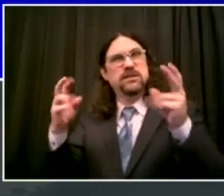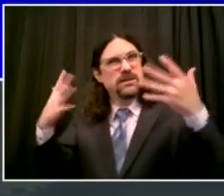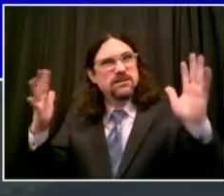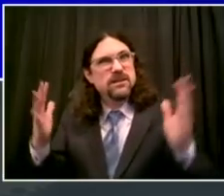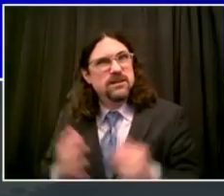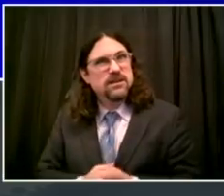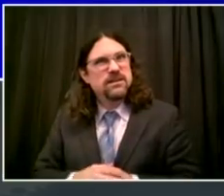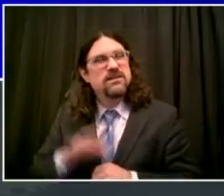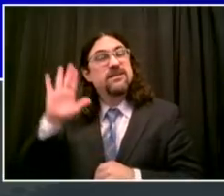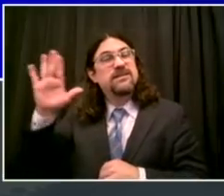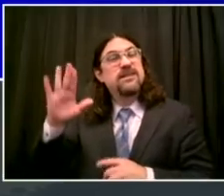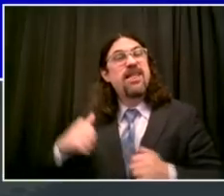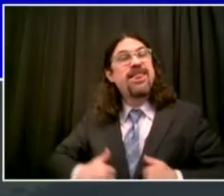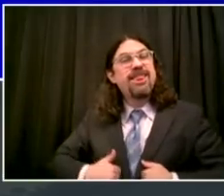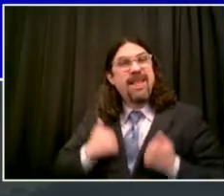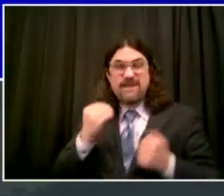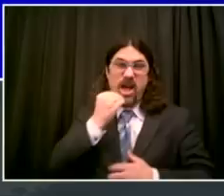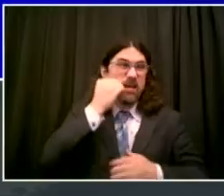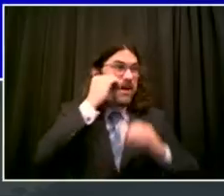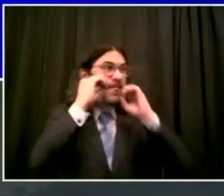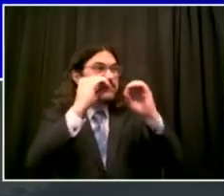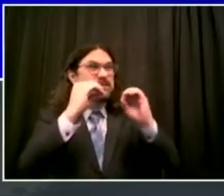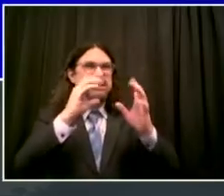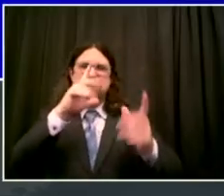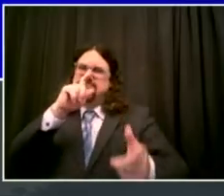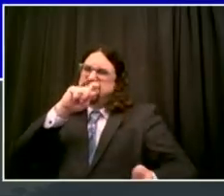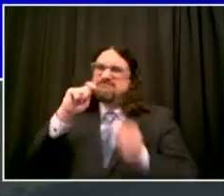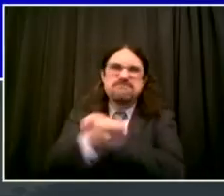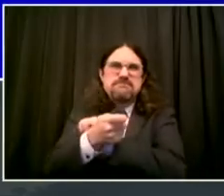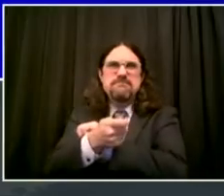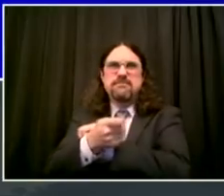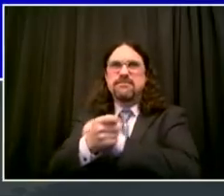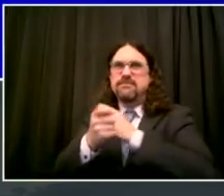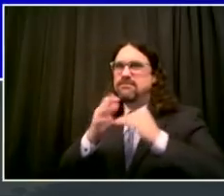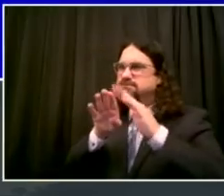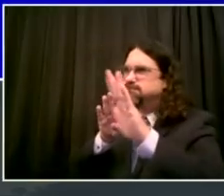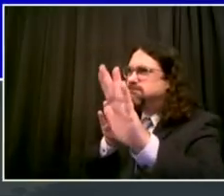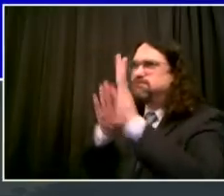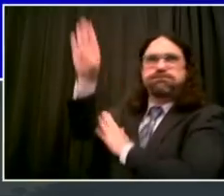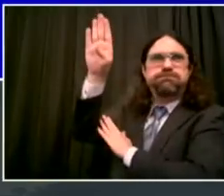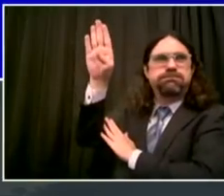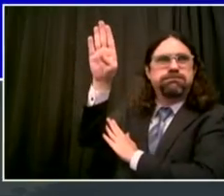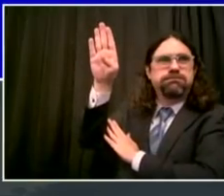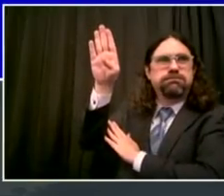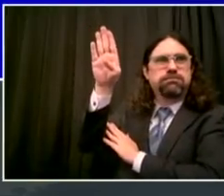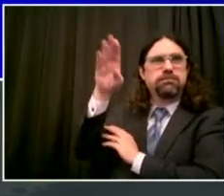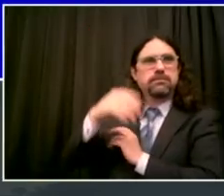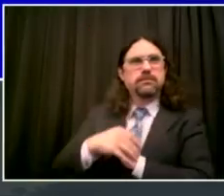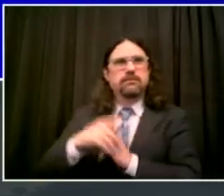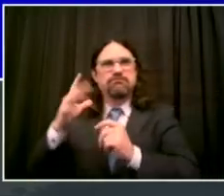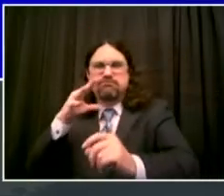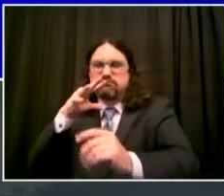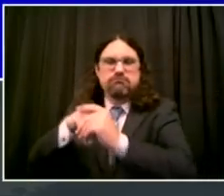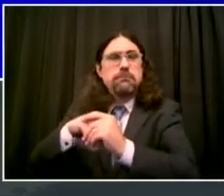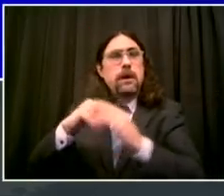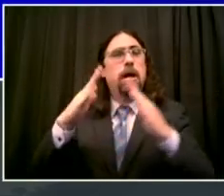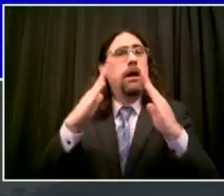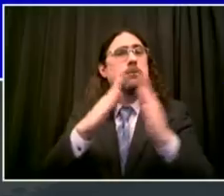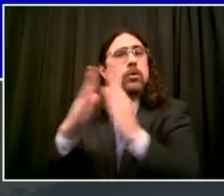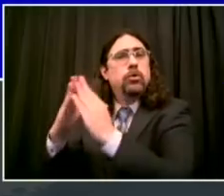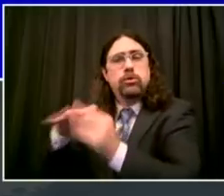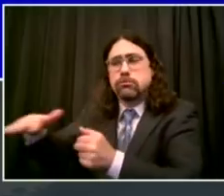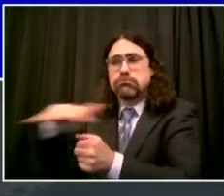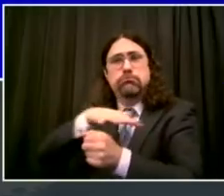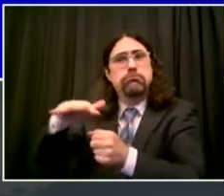other people. Got active in her community, eventually became a member of the New York City Council, became the chair of the General